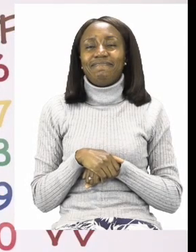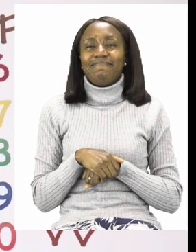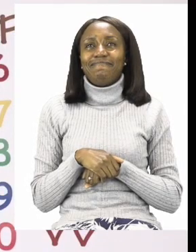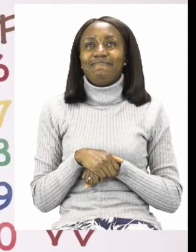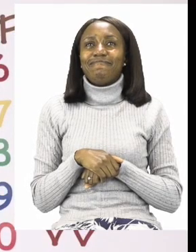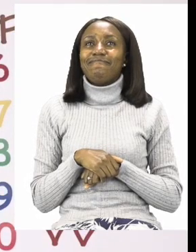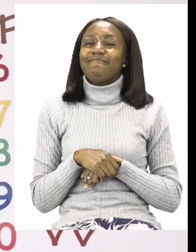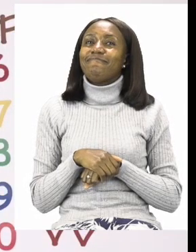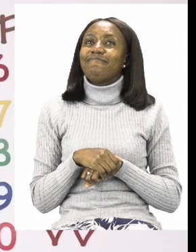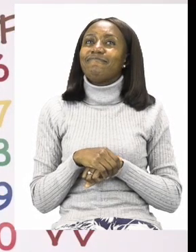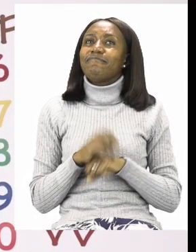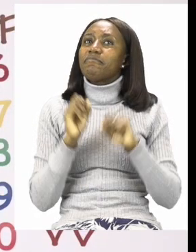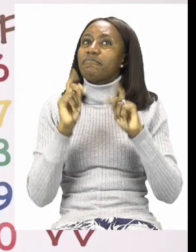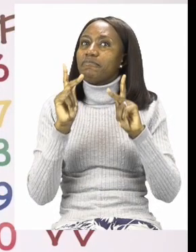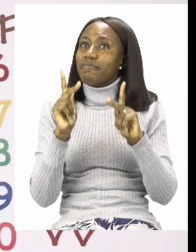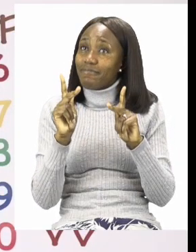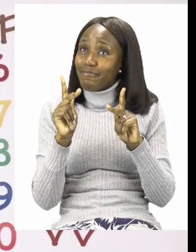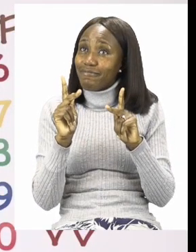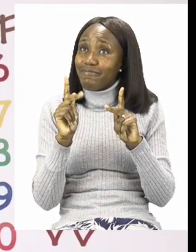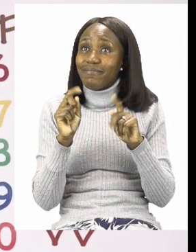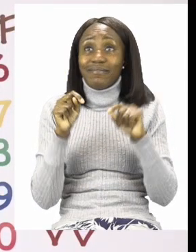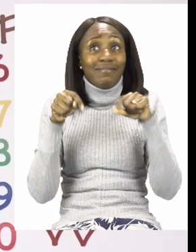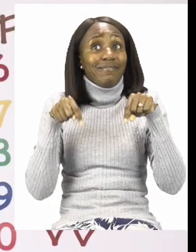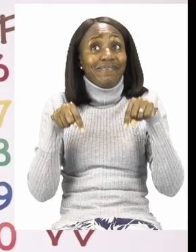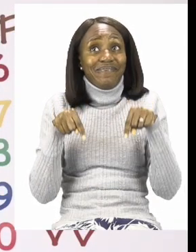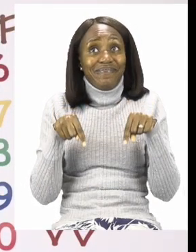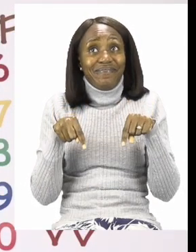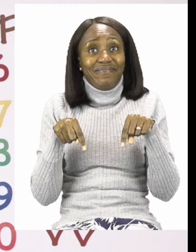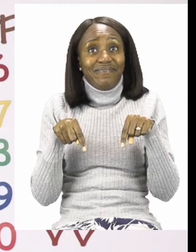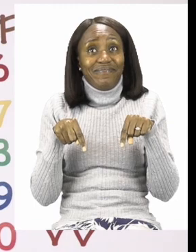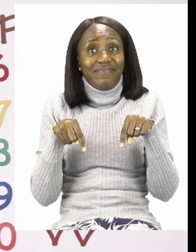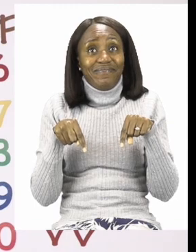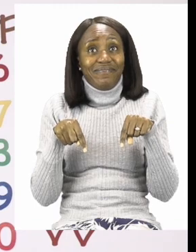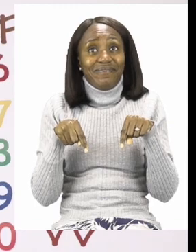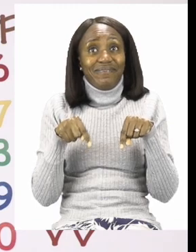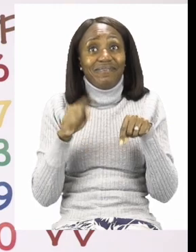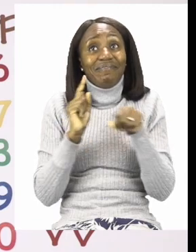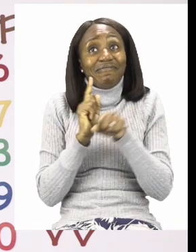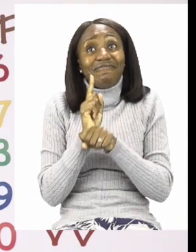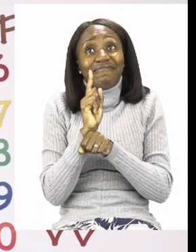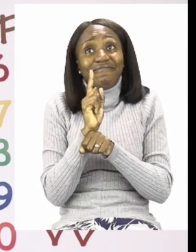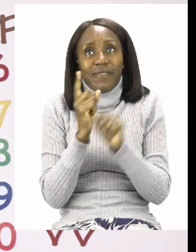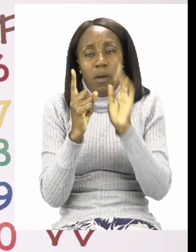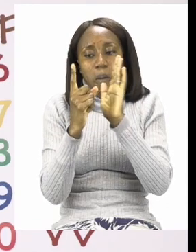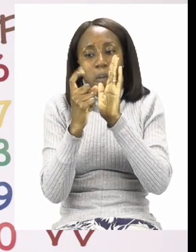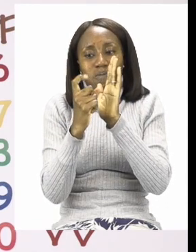Right, before we get into our lesson for today, we have to